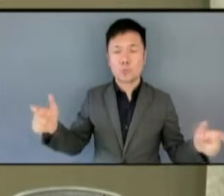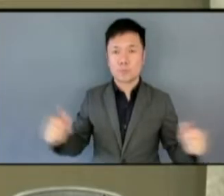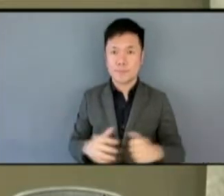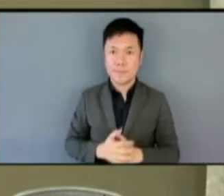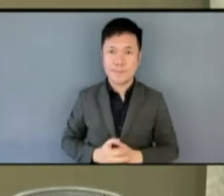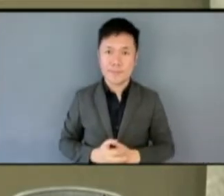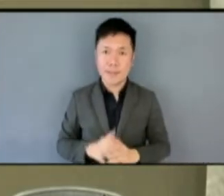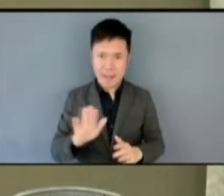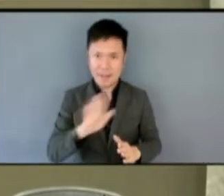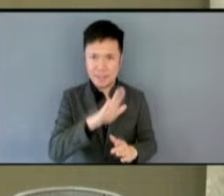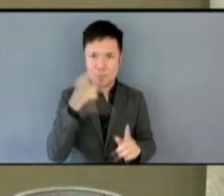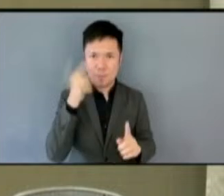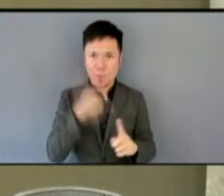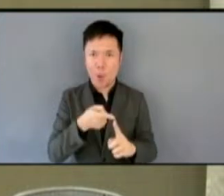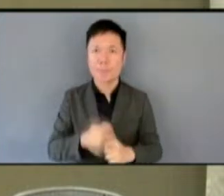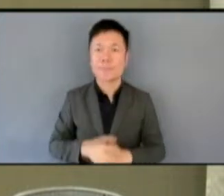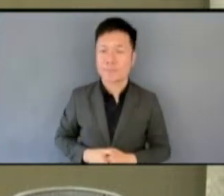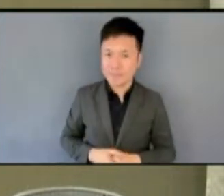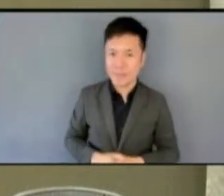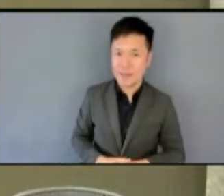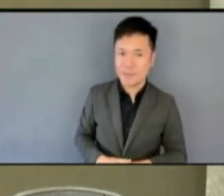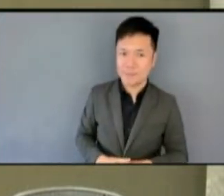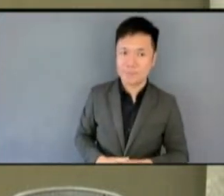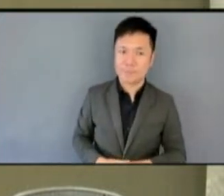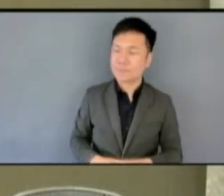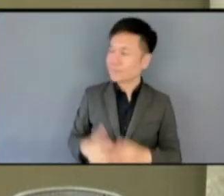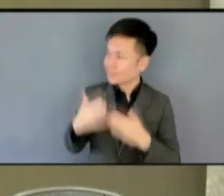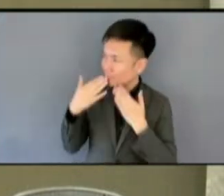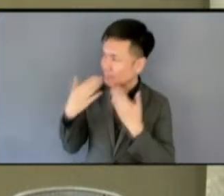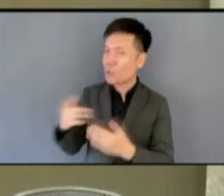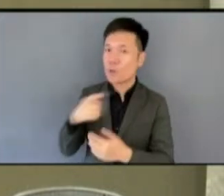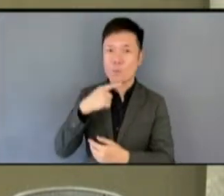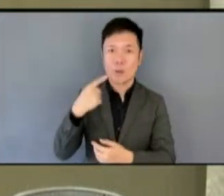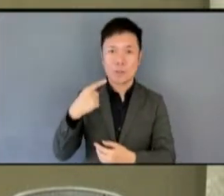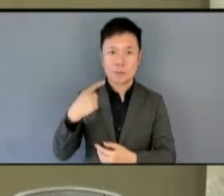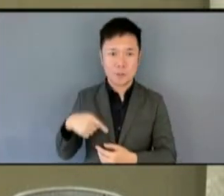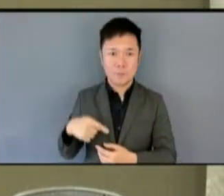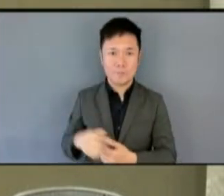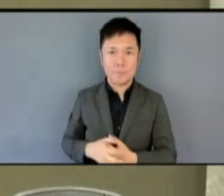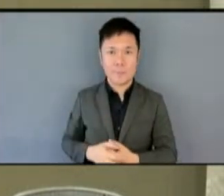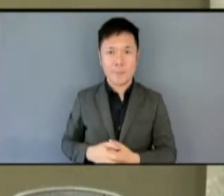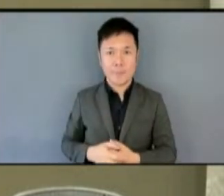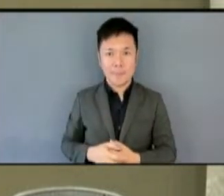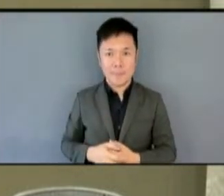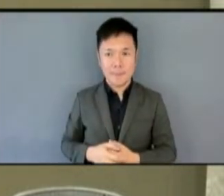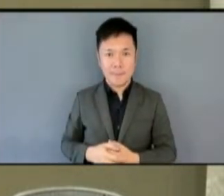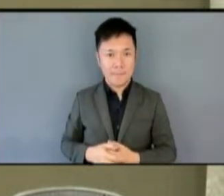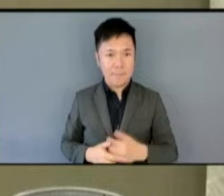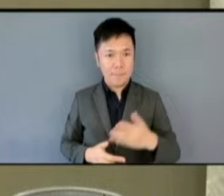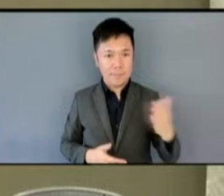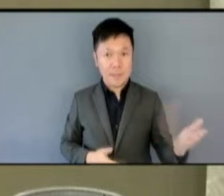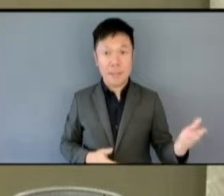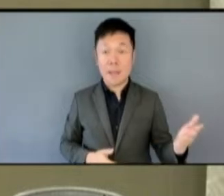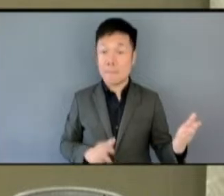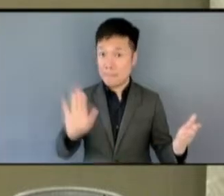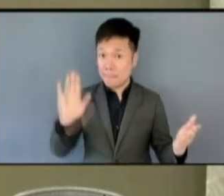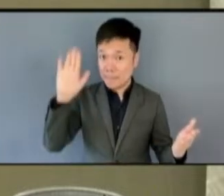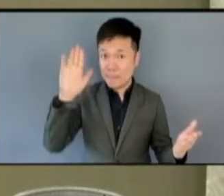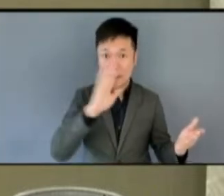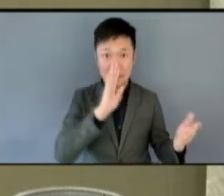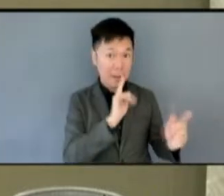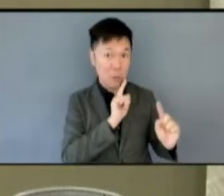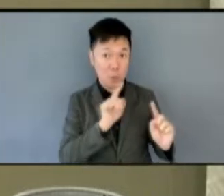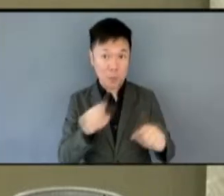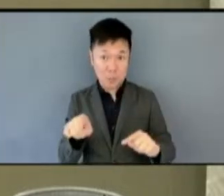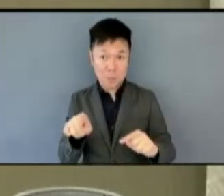Thank you very much to the distinguished delegate of the Russian Federation. Are there any further comments? Sabine, if I may just quickly respond to